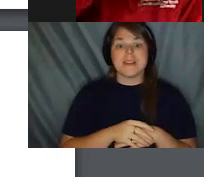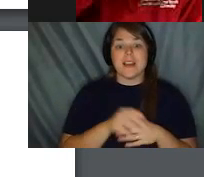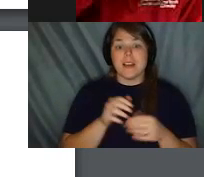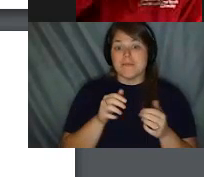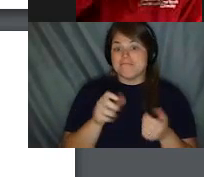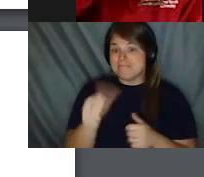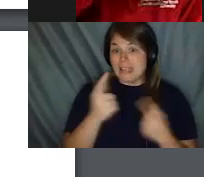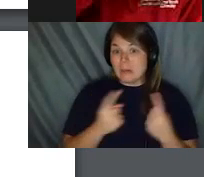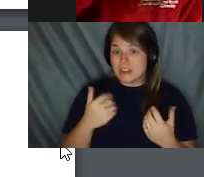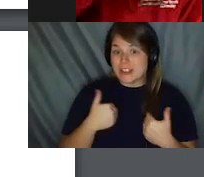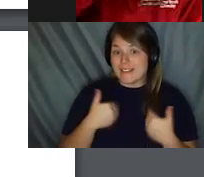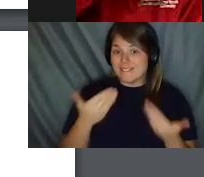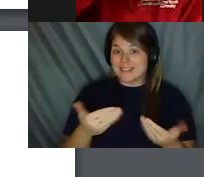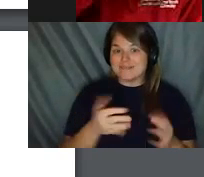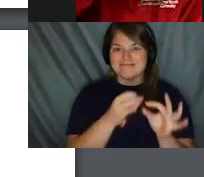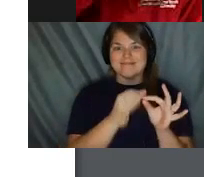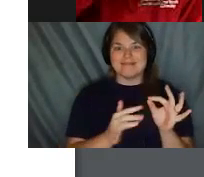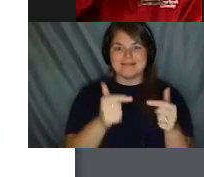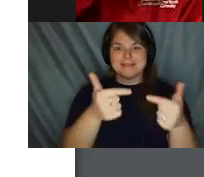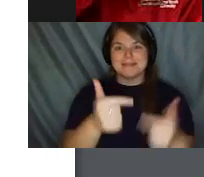any questions.